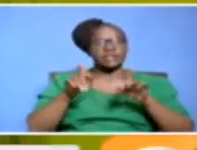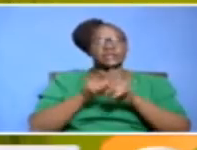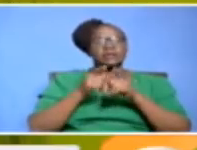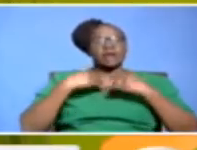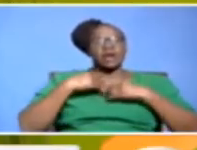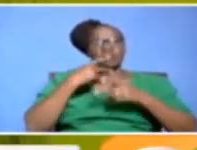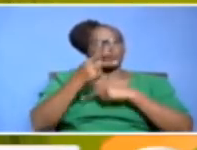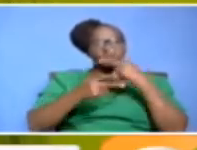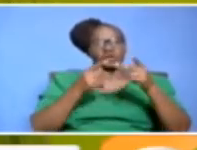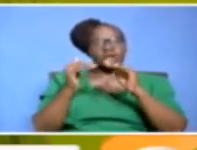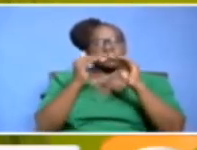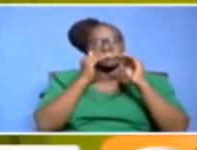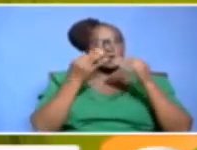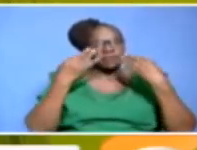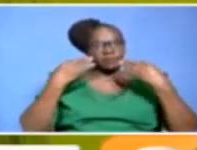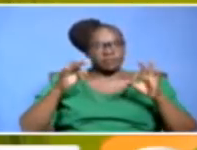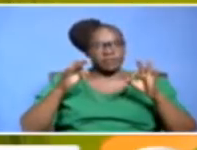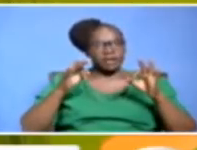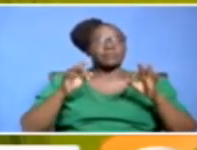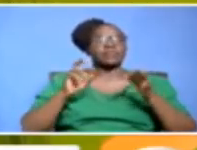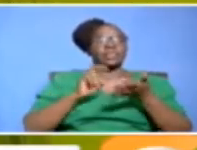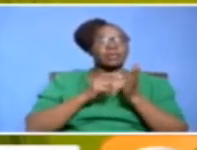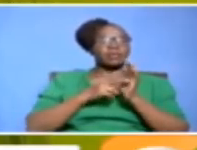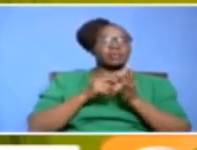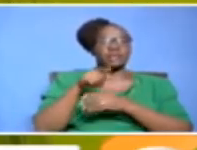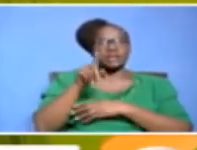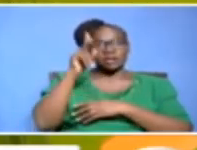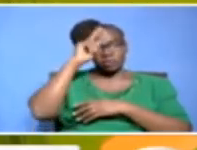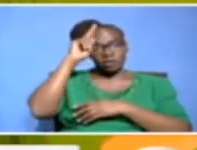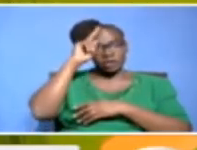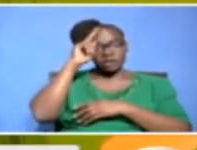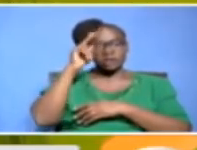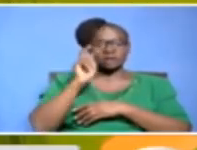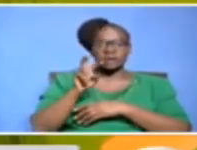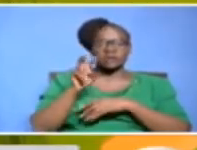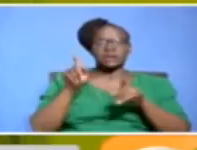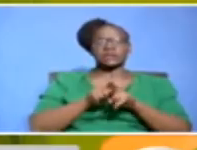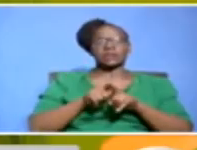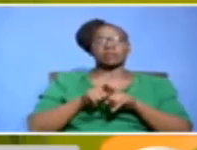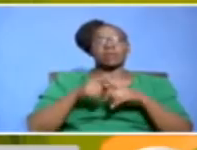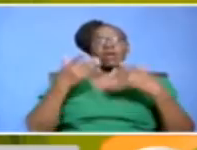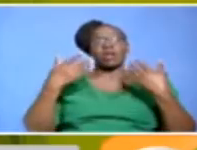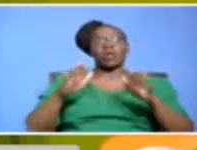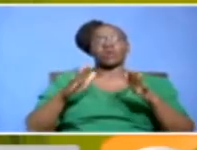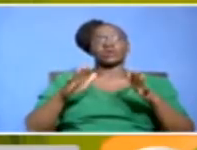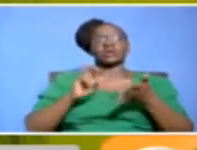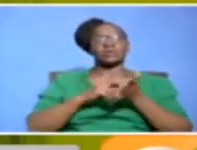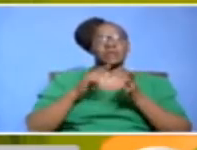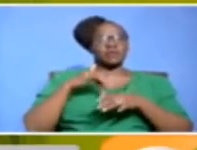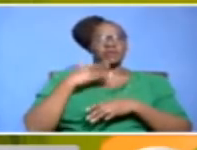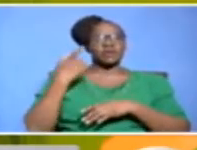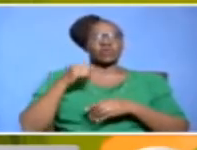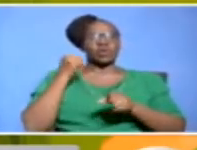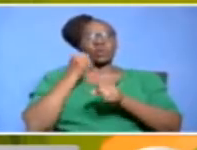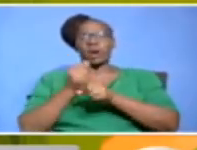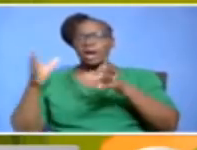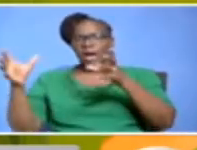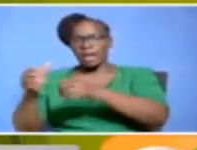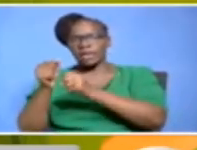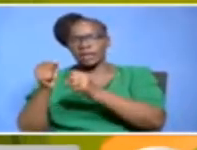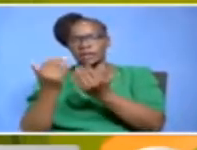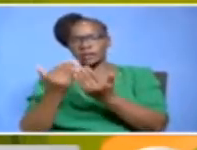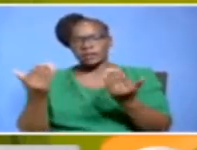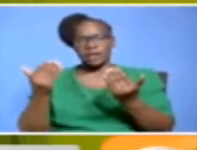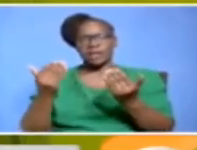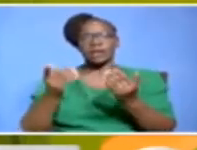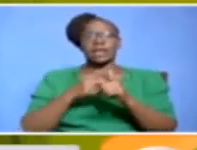process that is fair and free, then they do, for them it's like a loss. They see it, we did all the work of arresting this